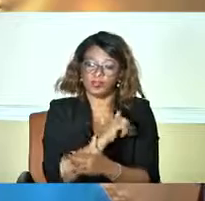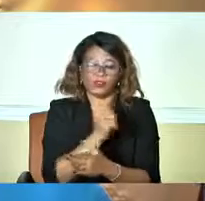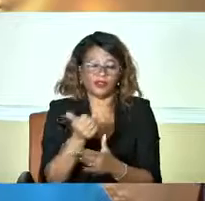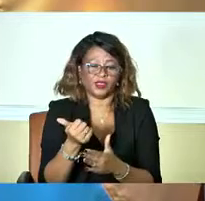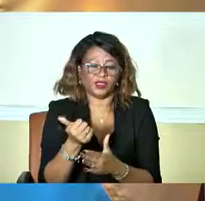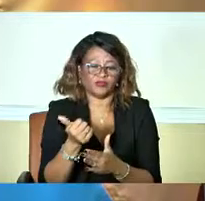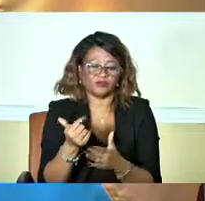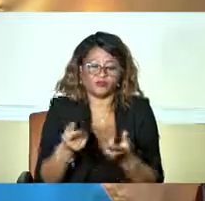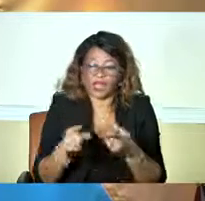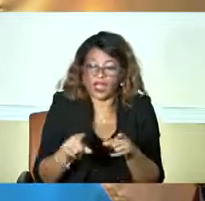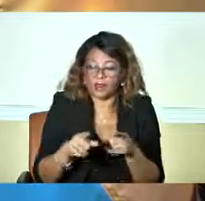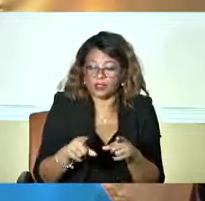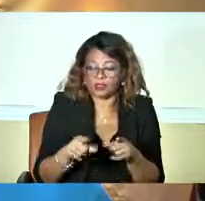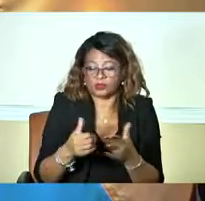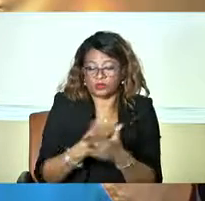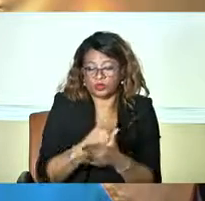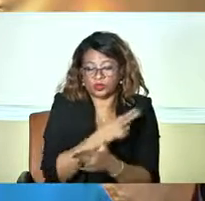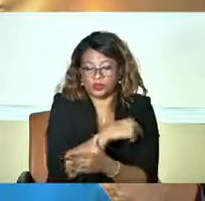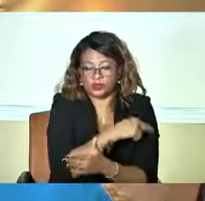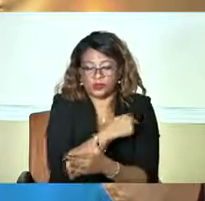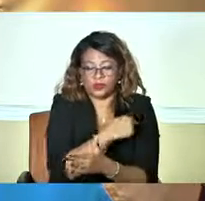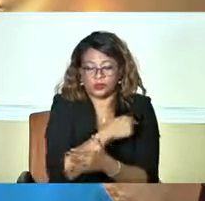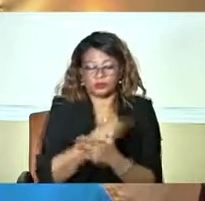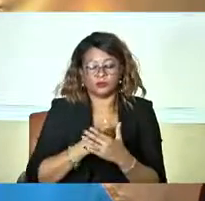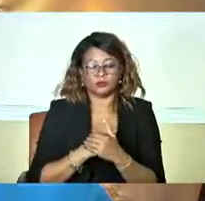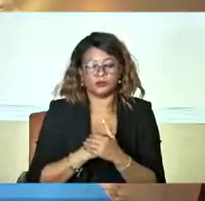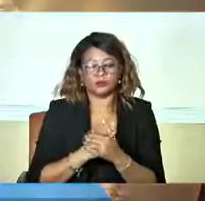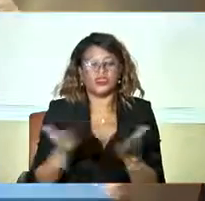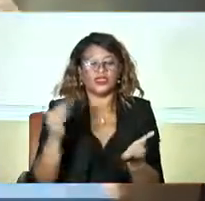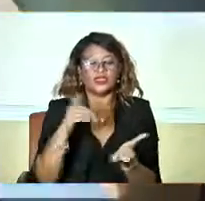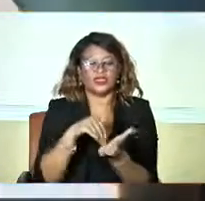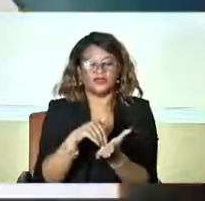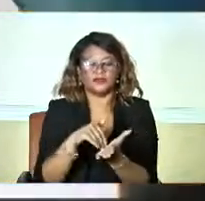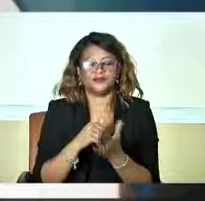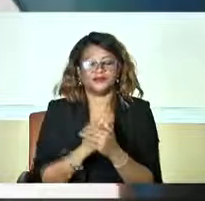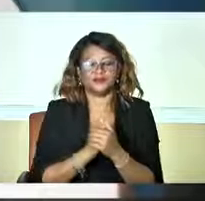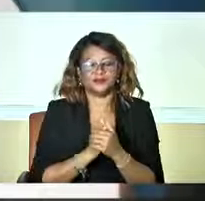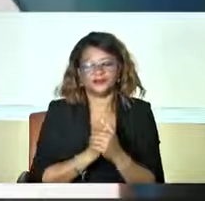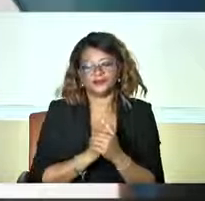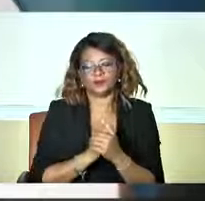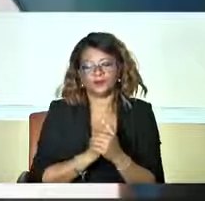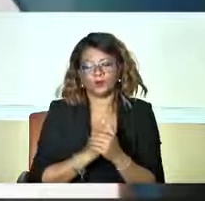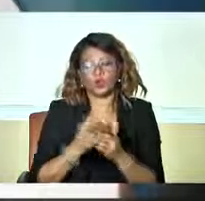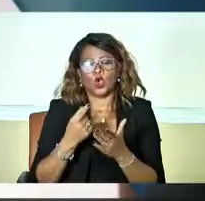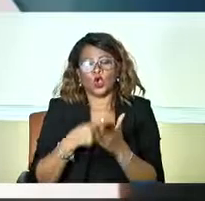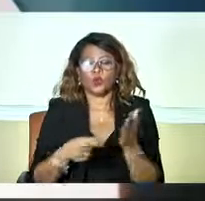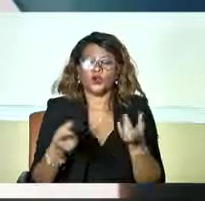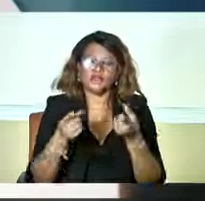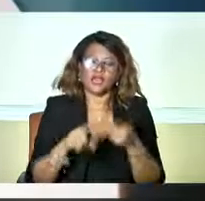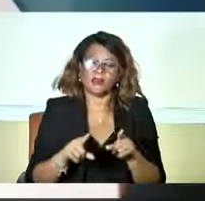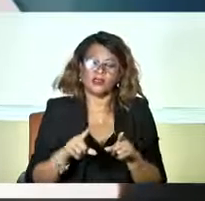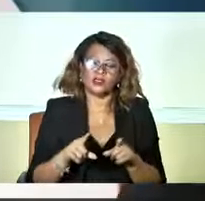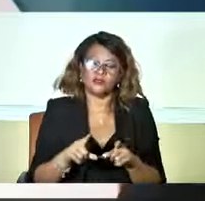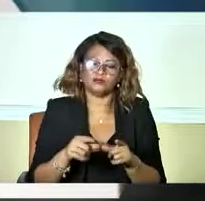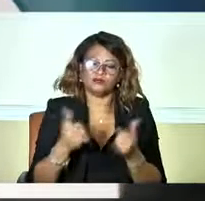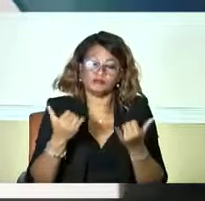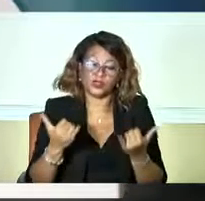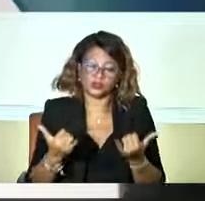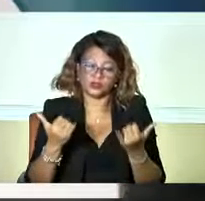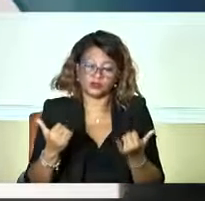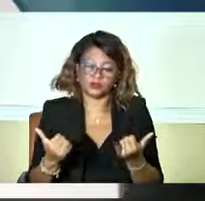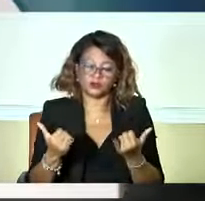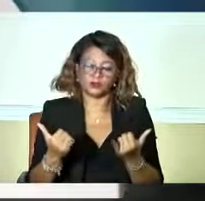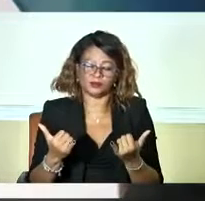anything been happening? Yeah, again, good question. What's happening at present